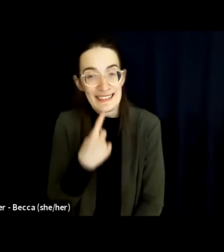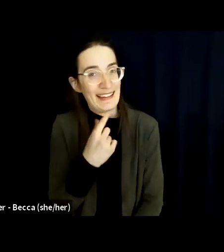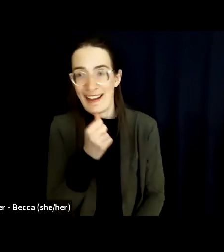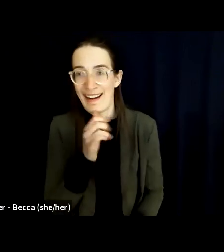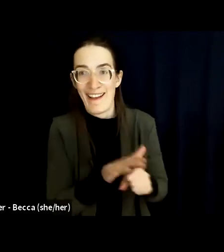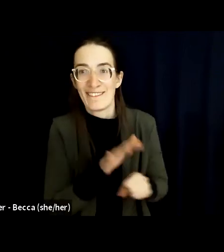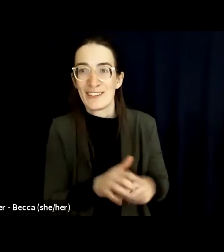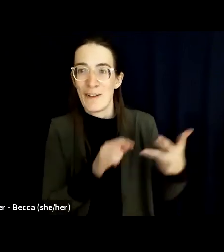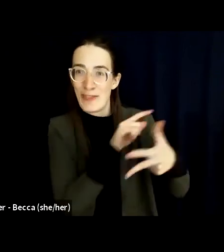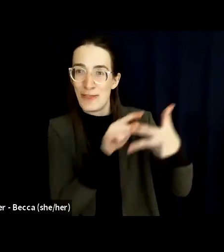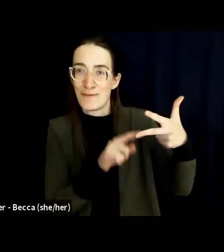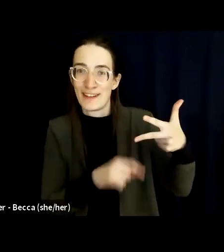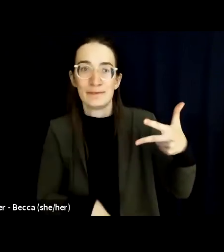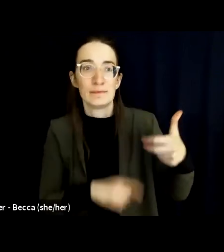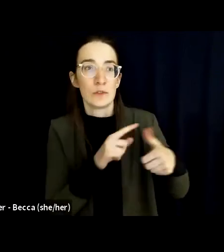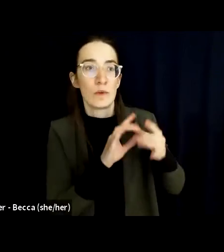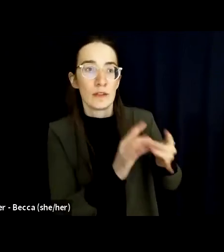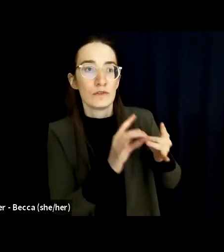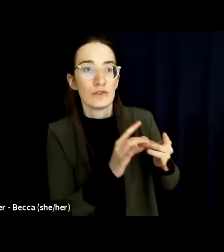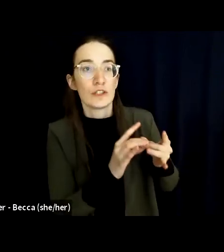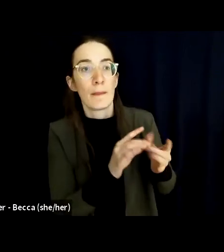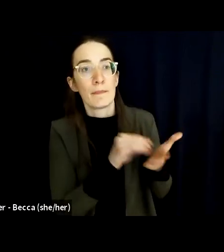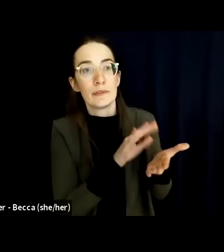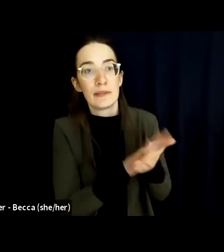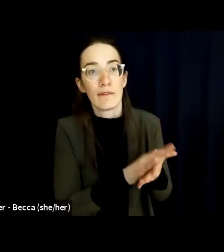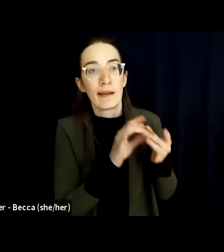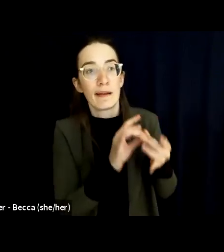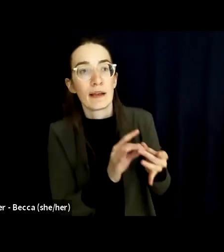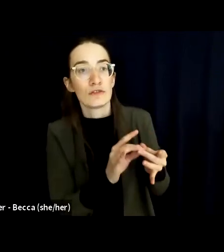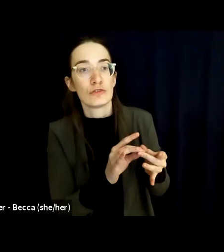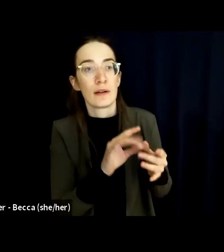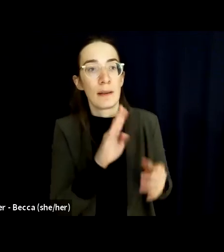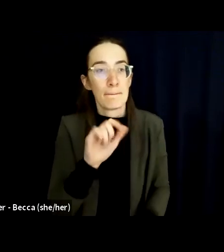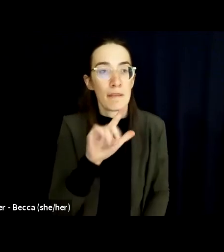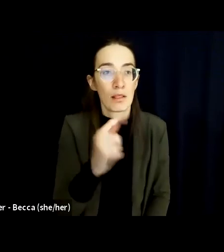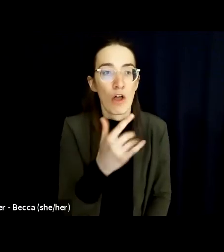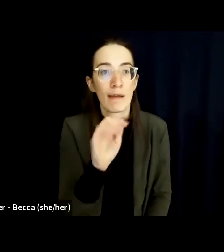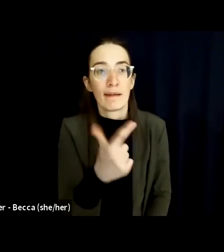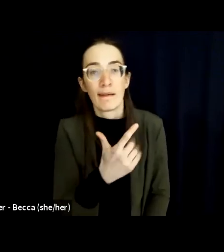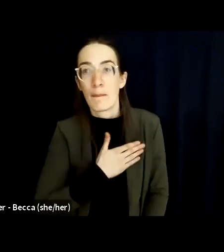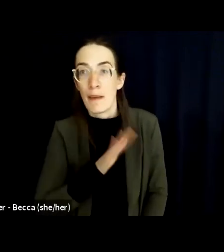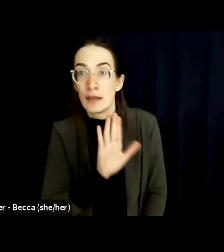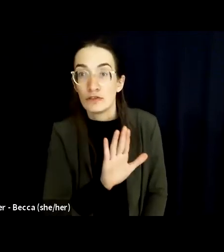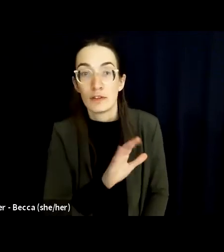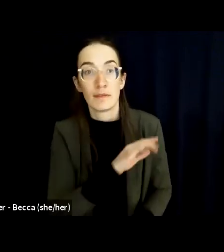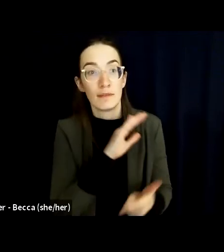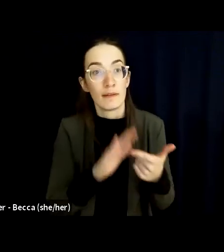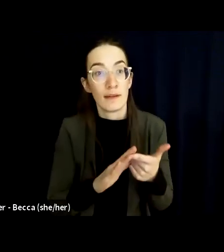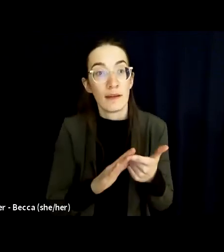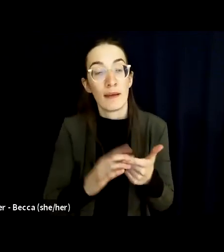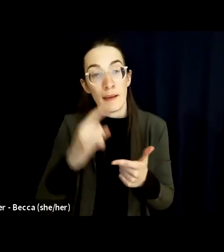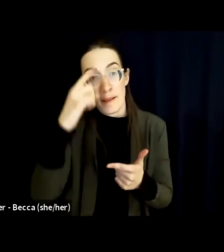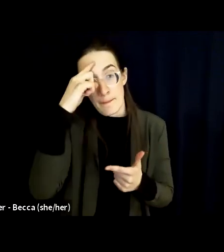3. So for relationships, I wrote things like connection, belonging, compassion, mind body connection. I